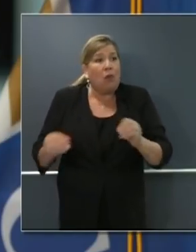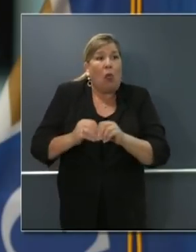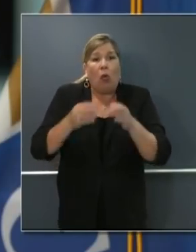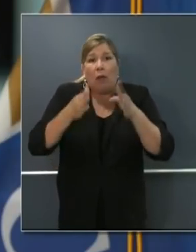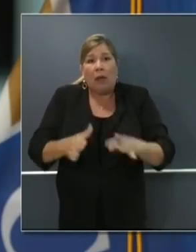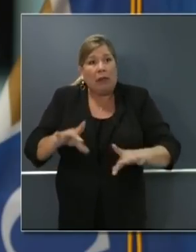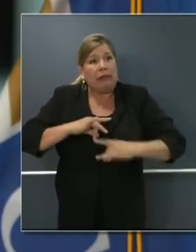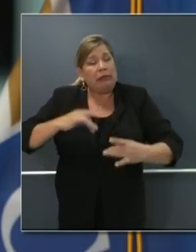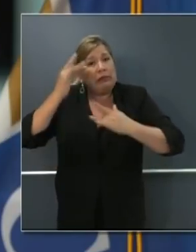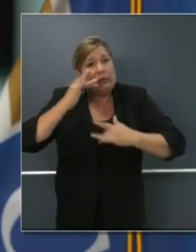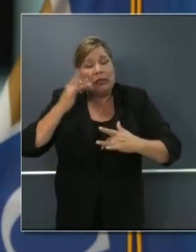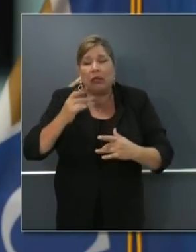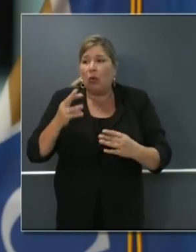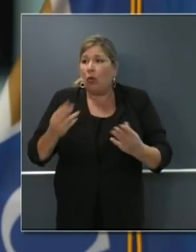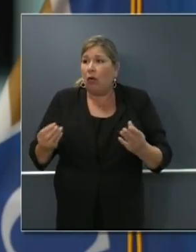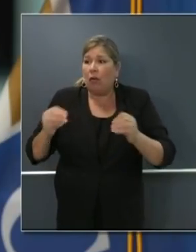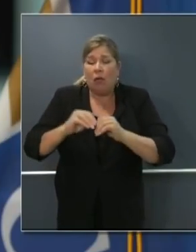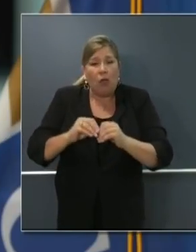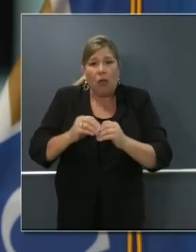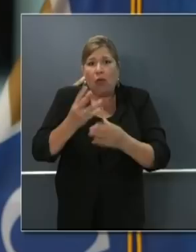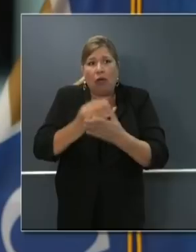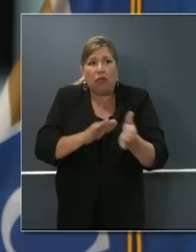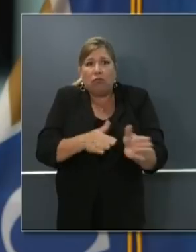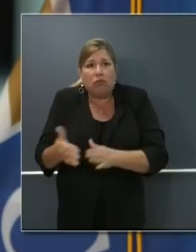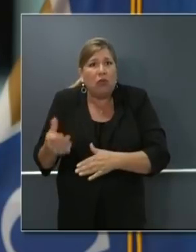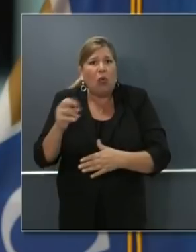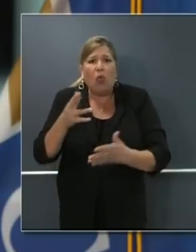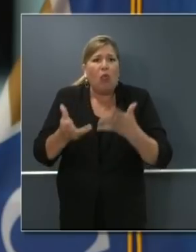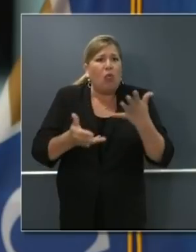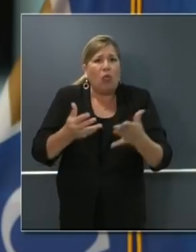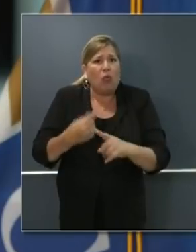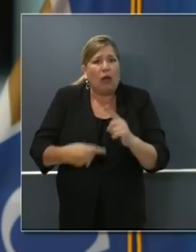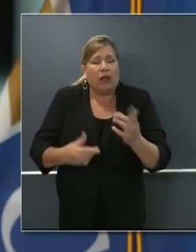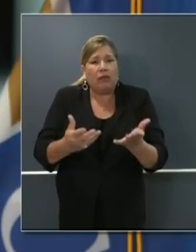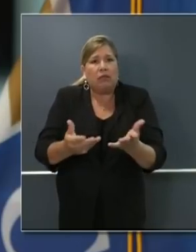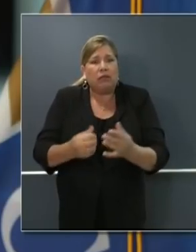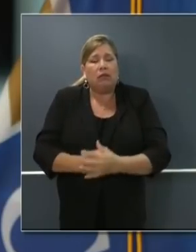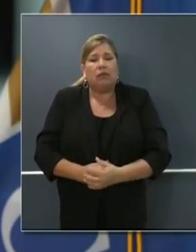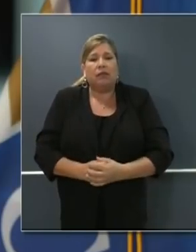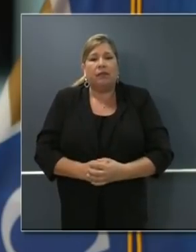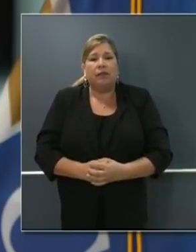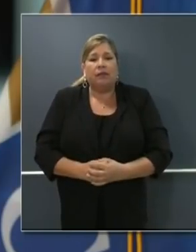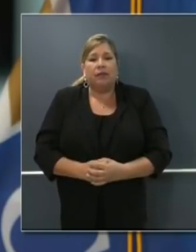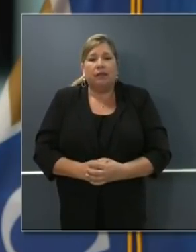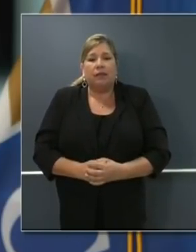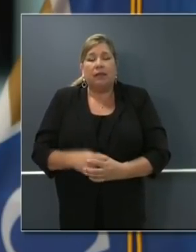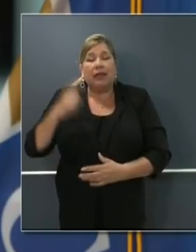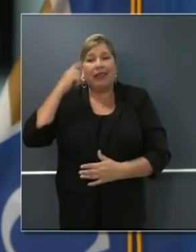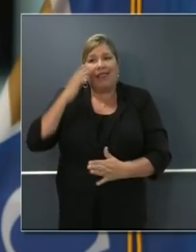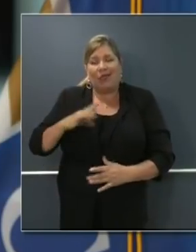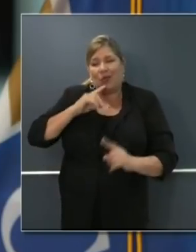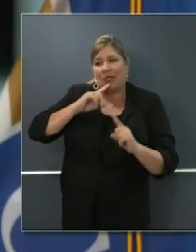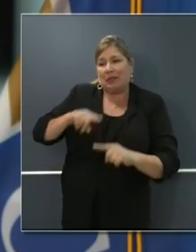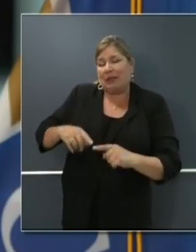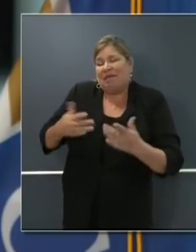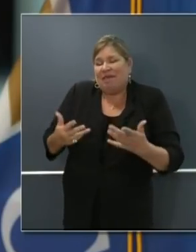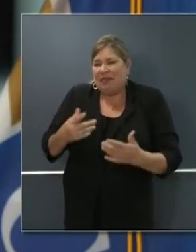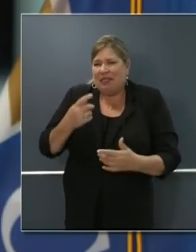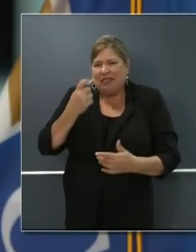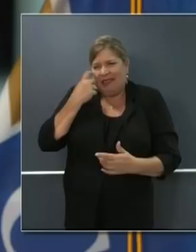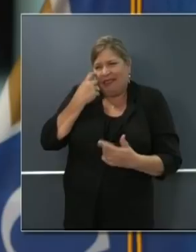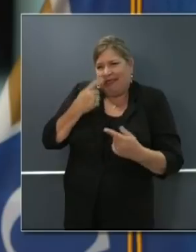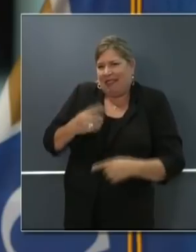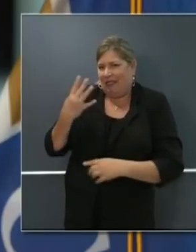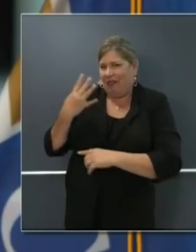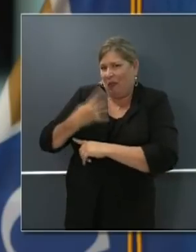step? Well, I'll leave that. It's been it's been 4 days, so it may be premature to judge on the